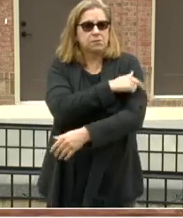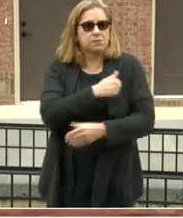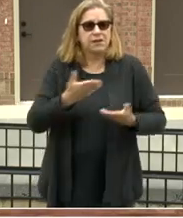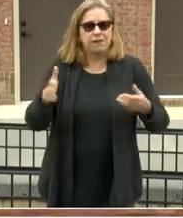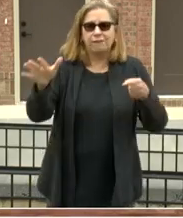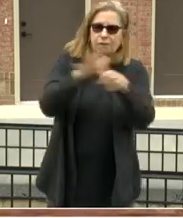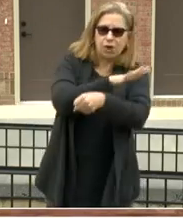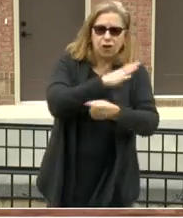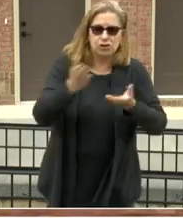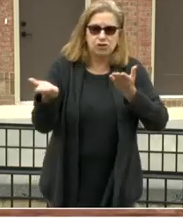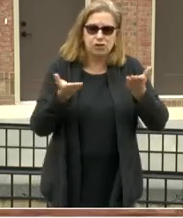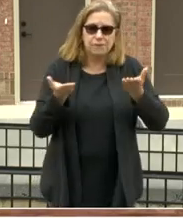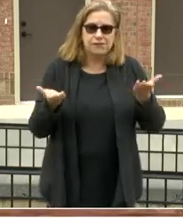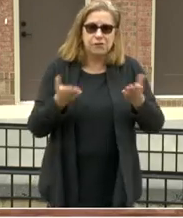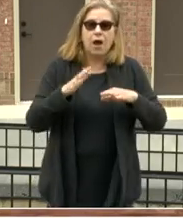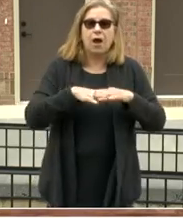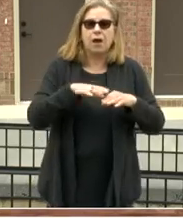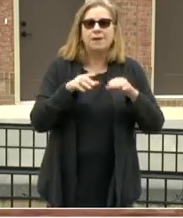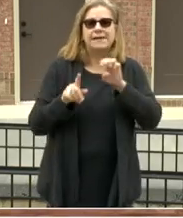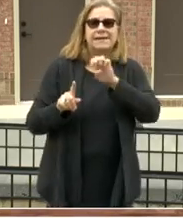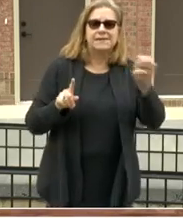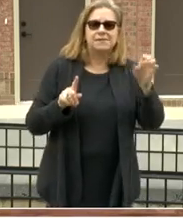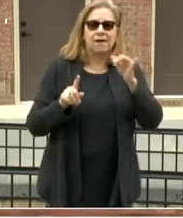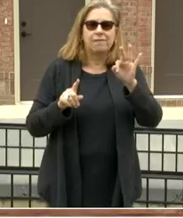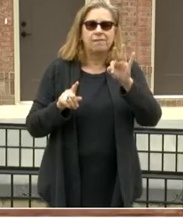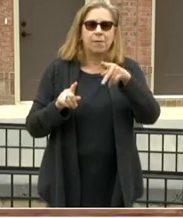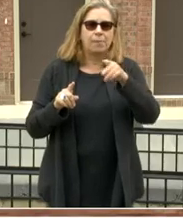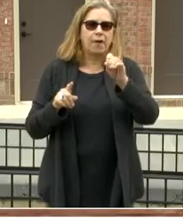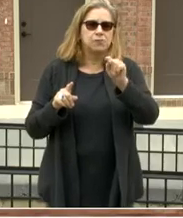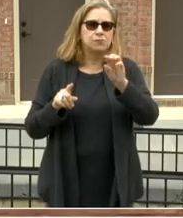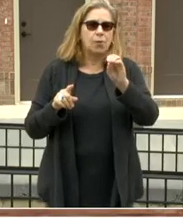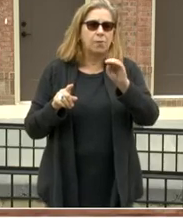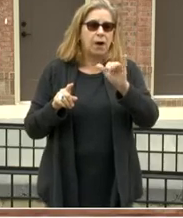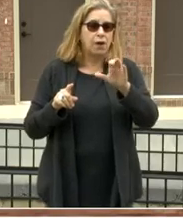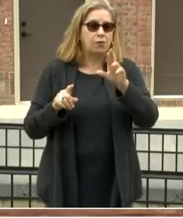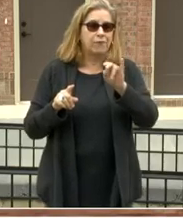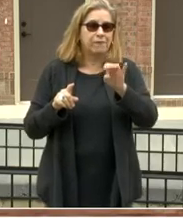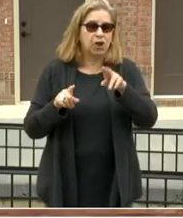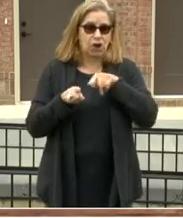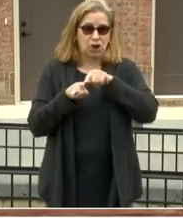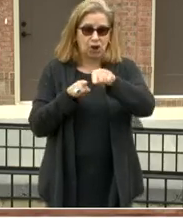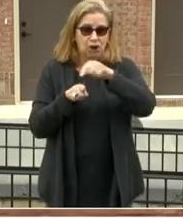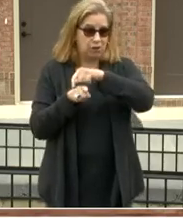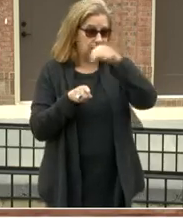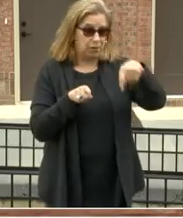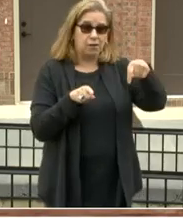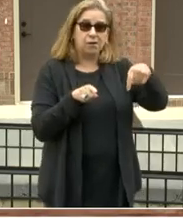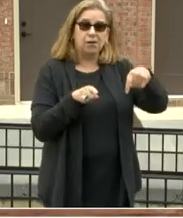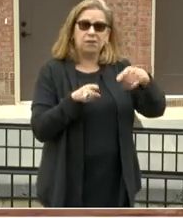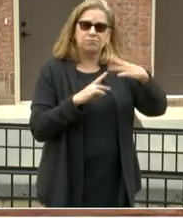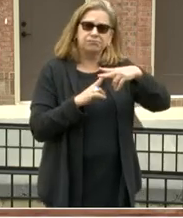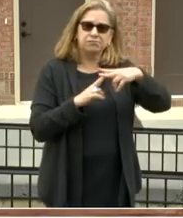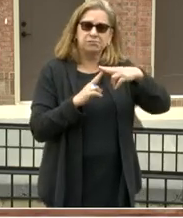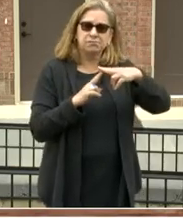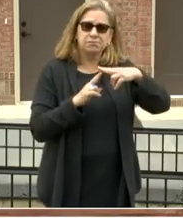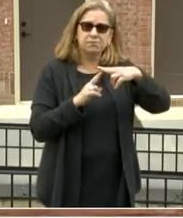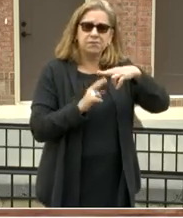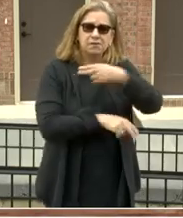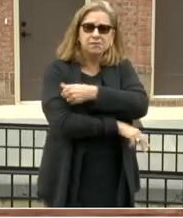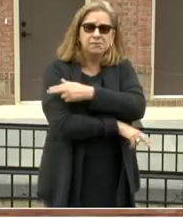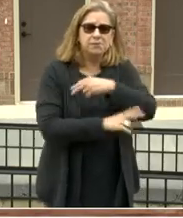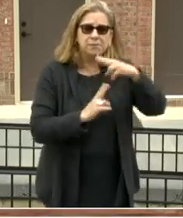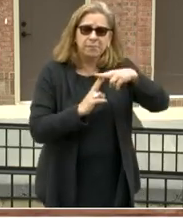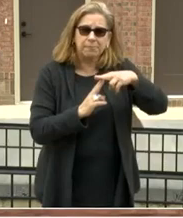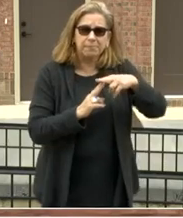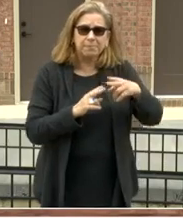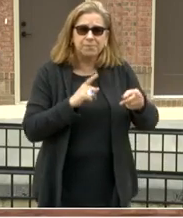east of the river. A very complicated and difficult thing to deliver, but with your help, we have a